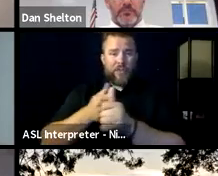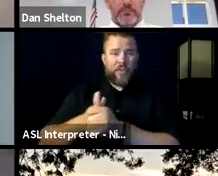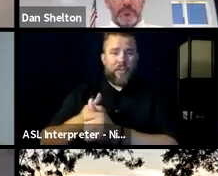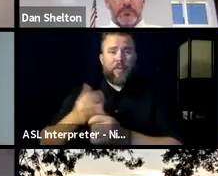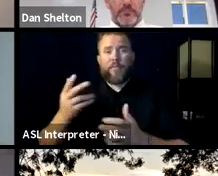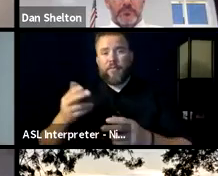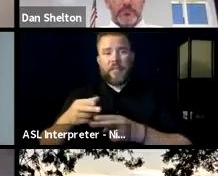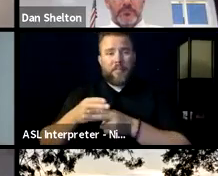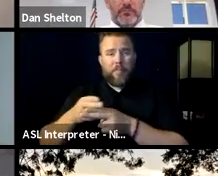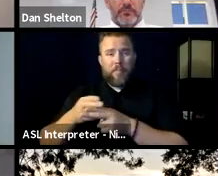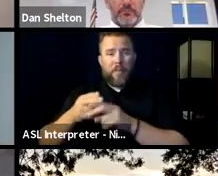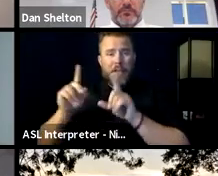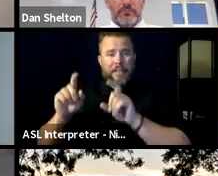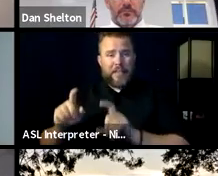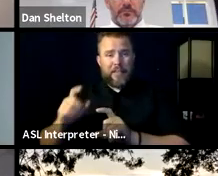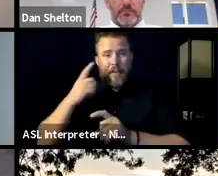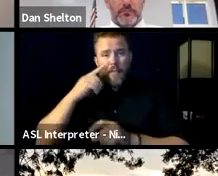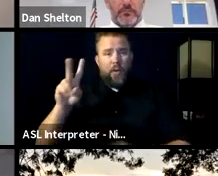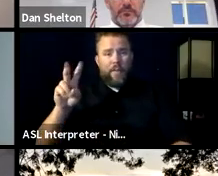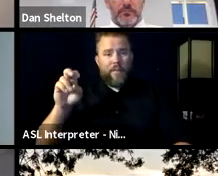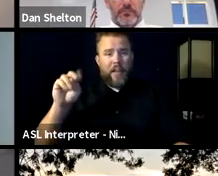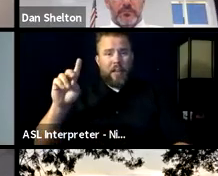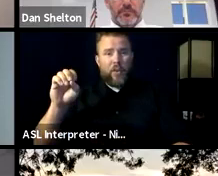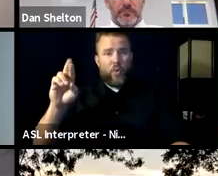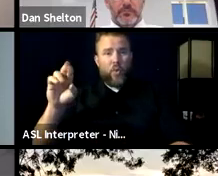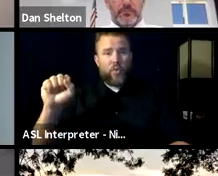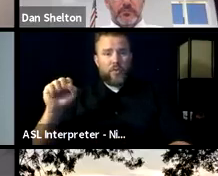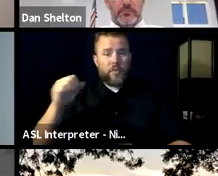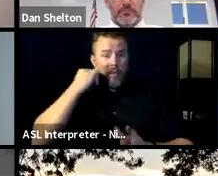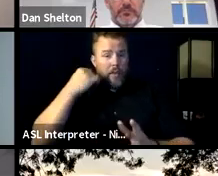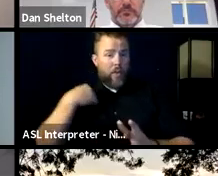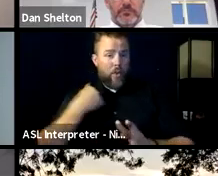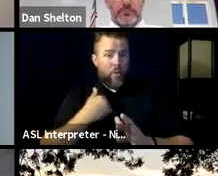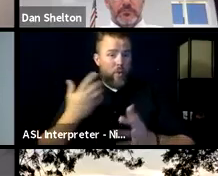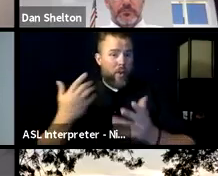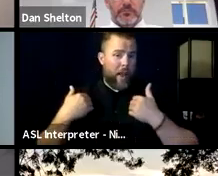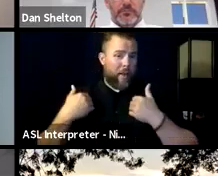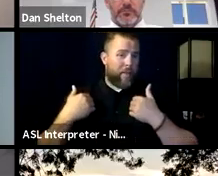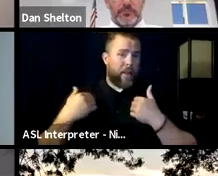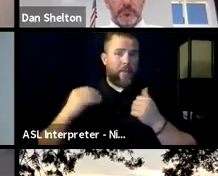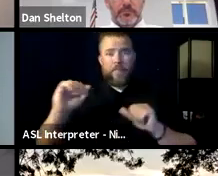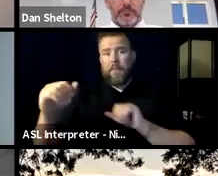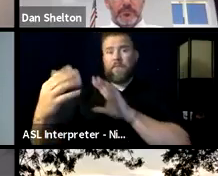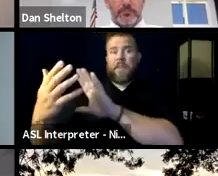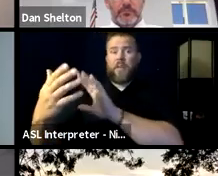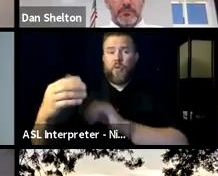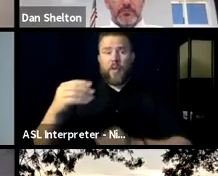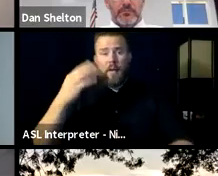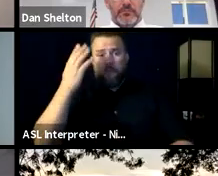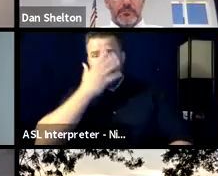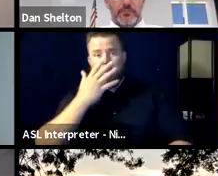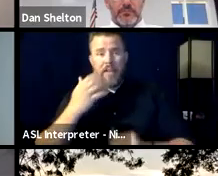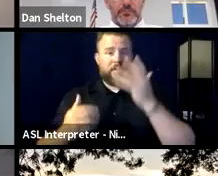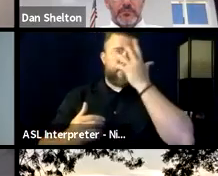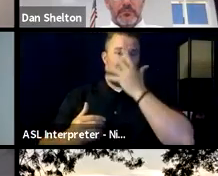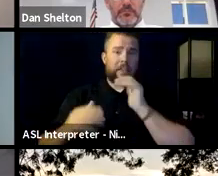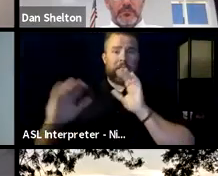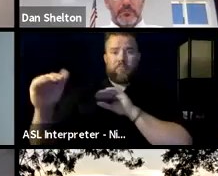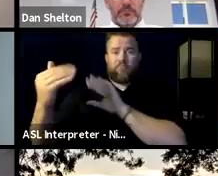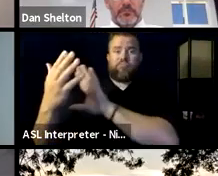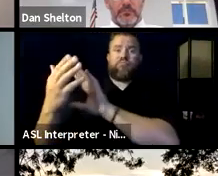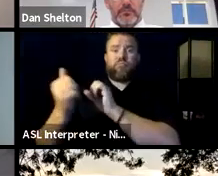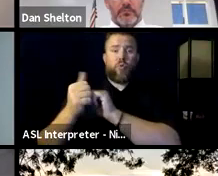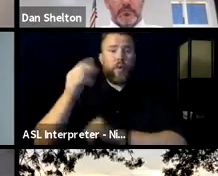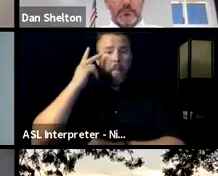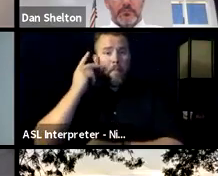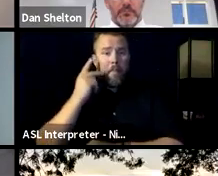hold virtual or face-to-face, however we're allowed to do it, parent town hall meetings where we did in the past by showing